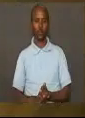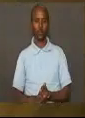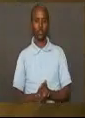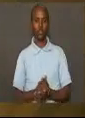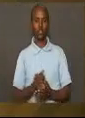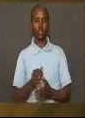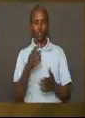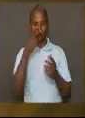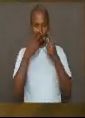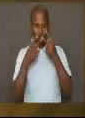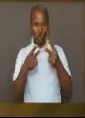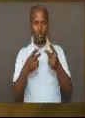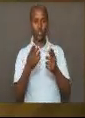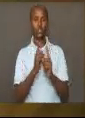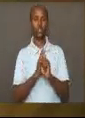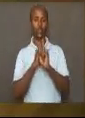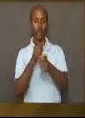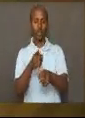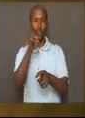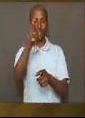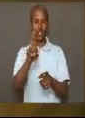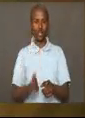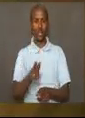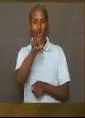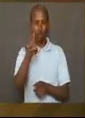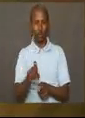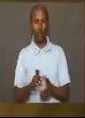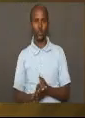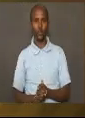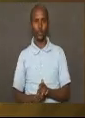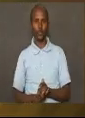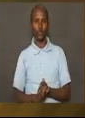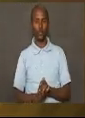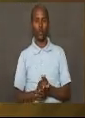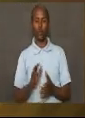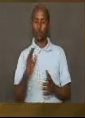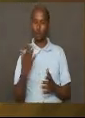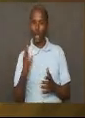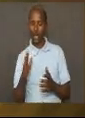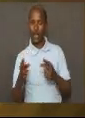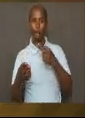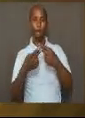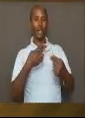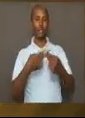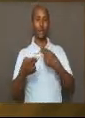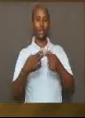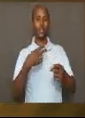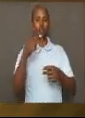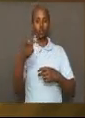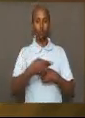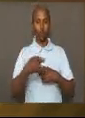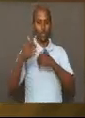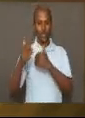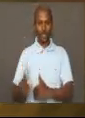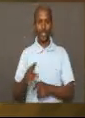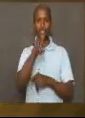Note that to solve a rational equation, we may multiply both sides